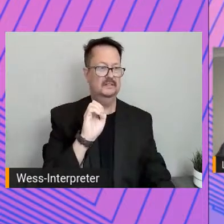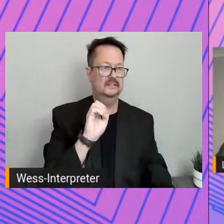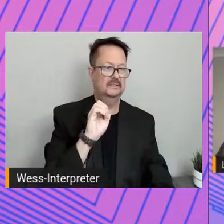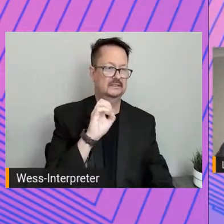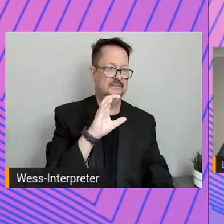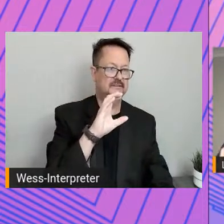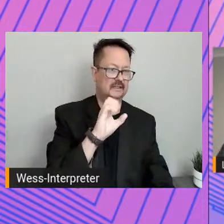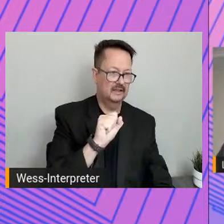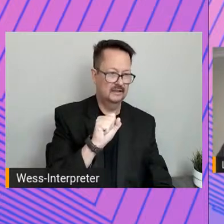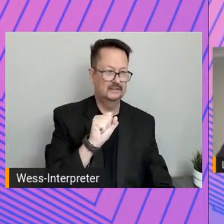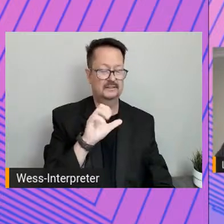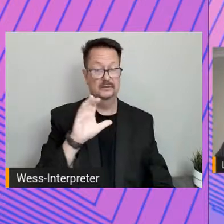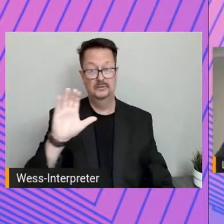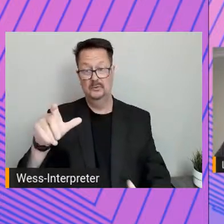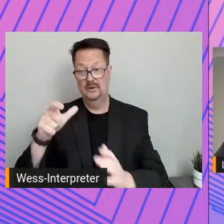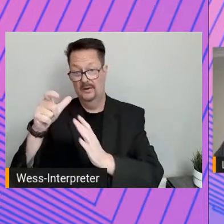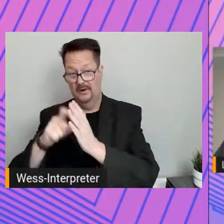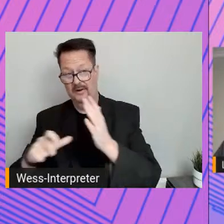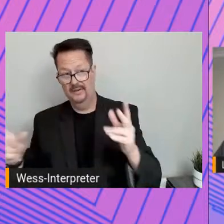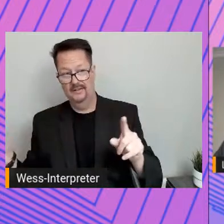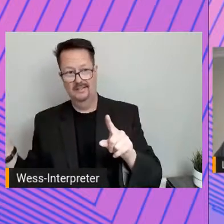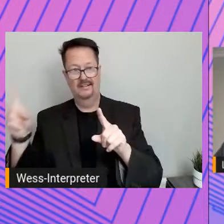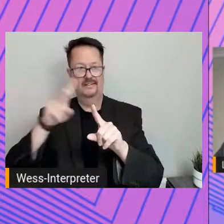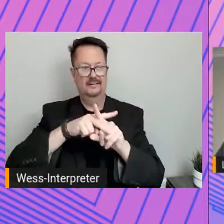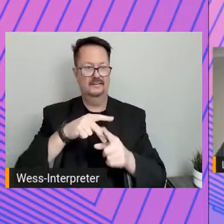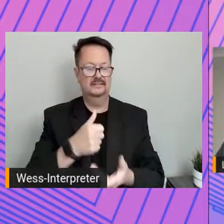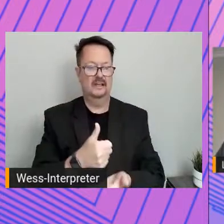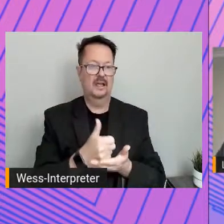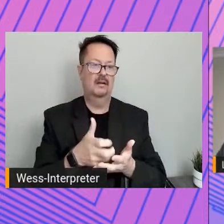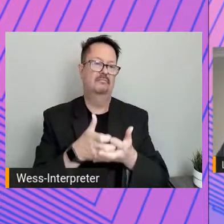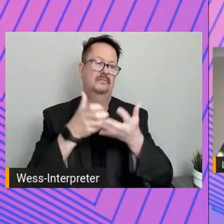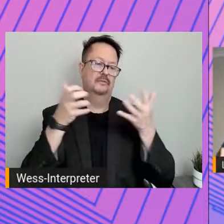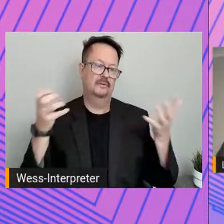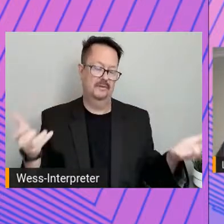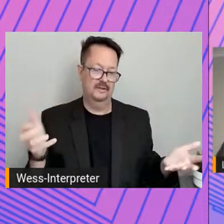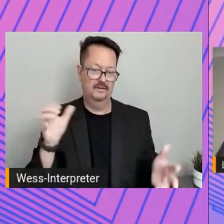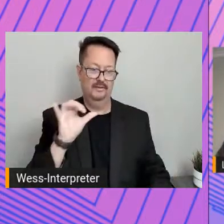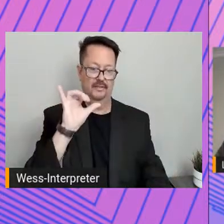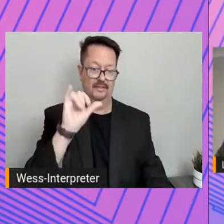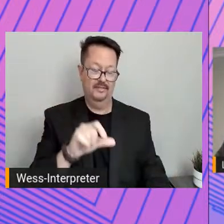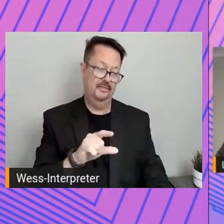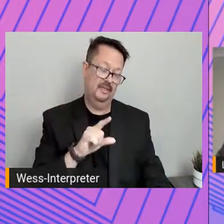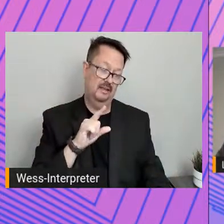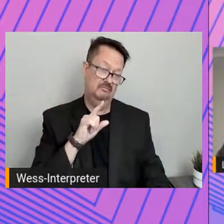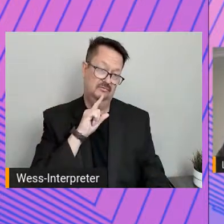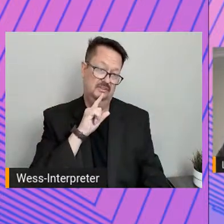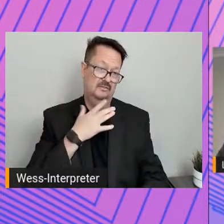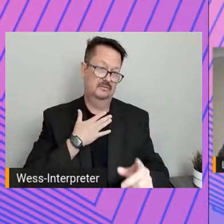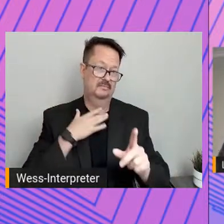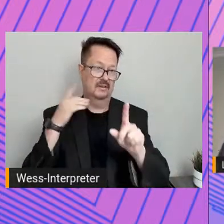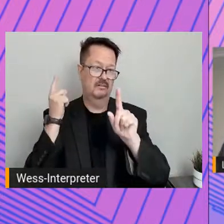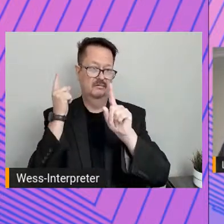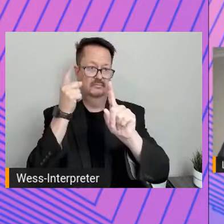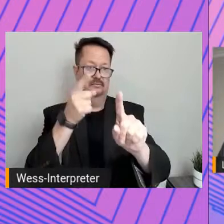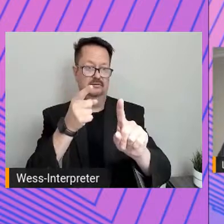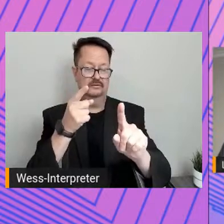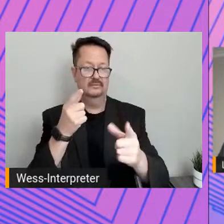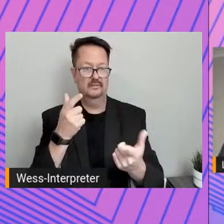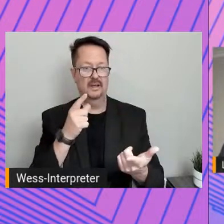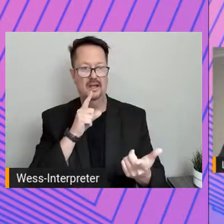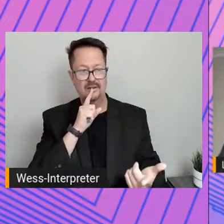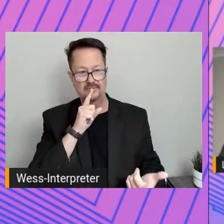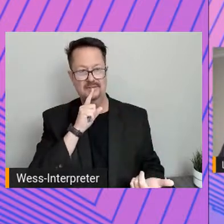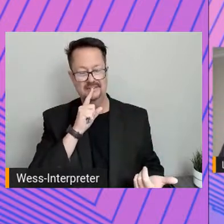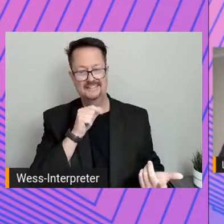article has helped us in a great way. And so that is essentially, that was the goal, you know. So there really, I really